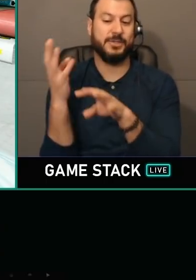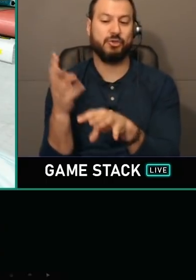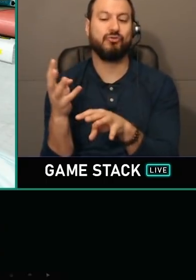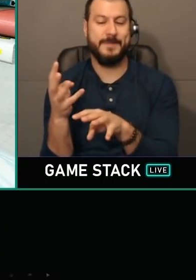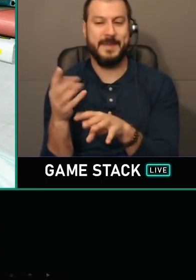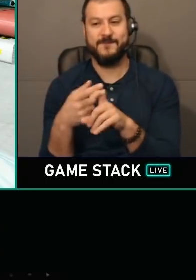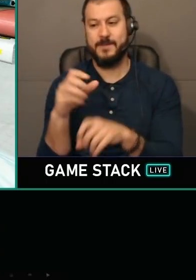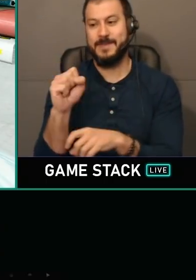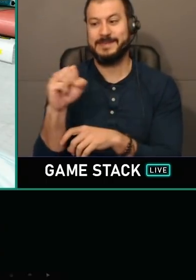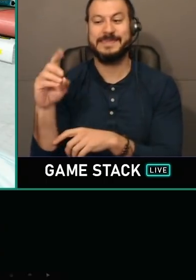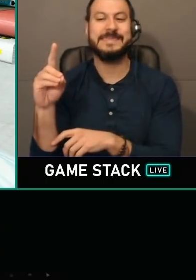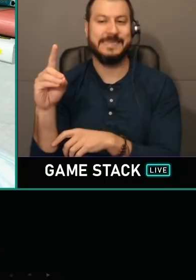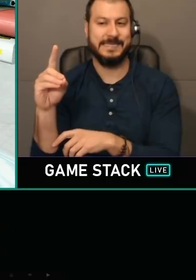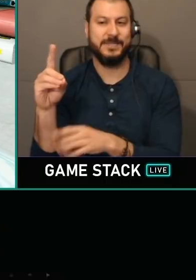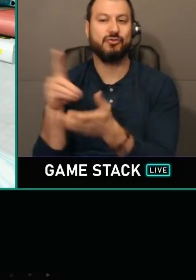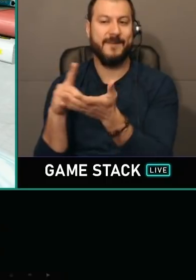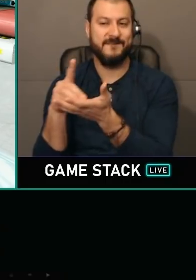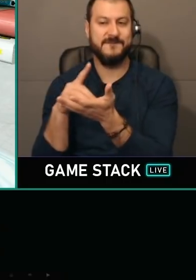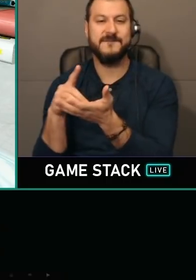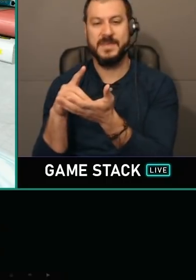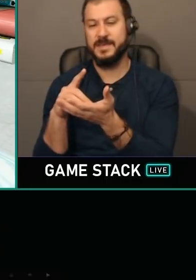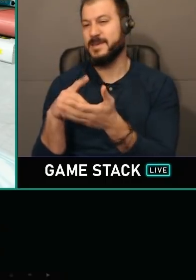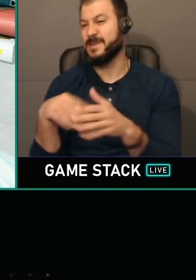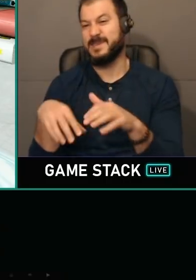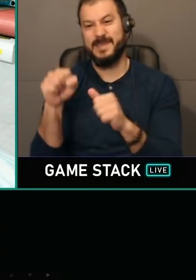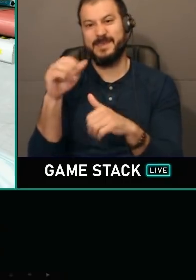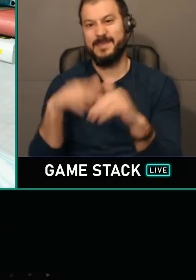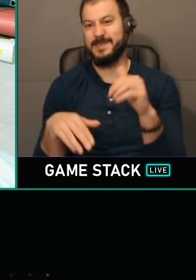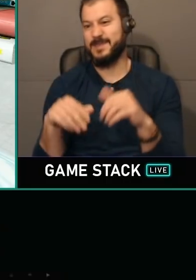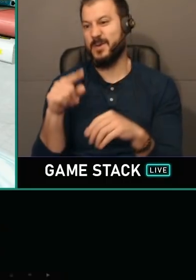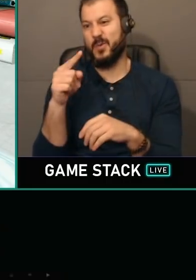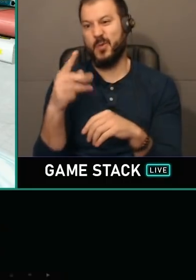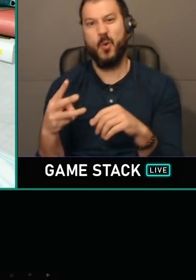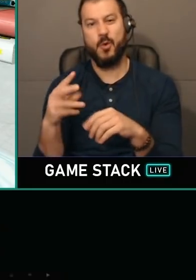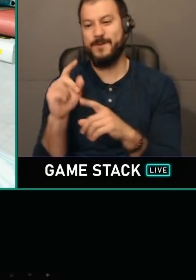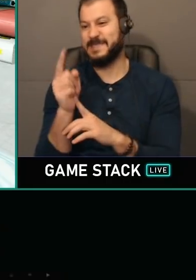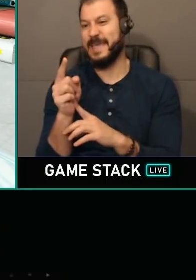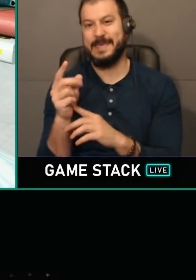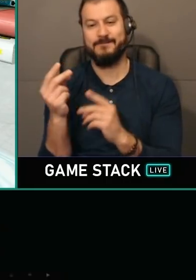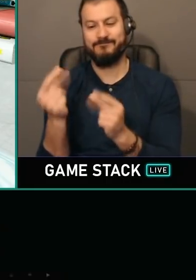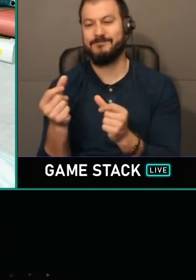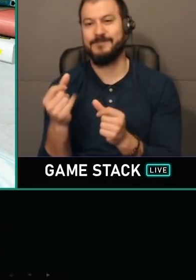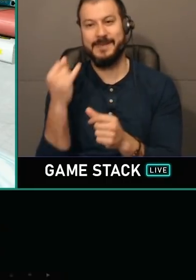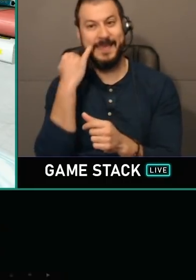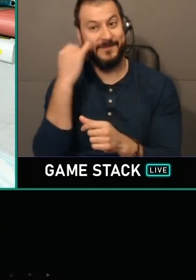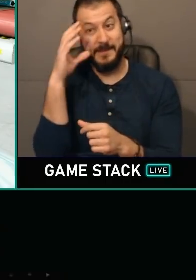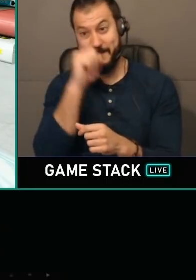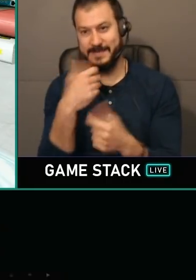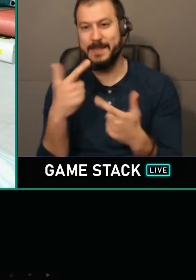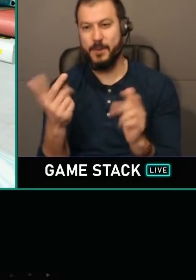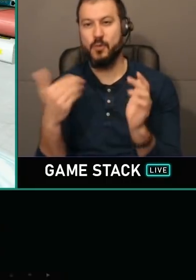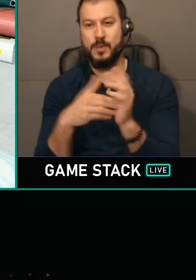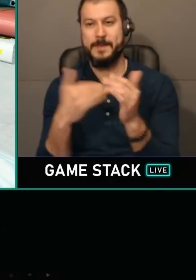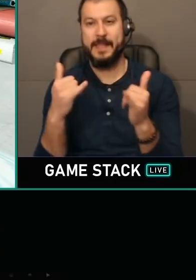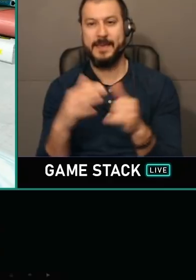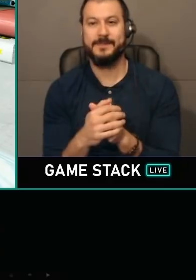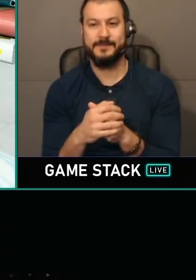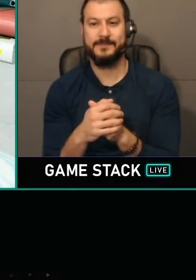solid-state drive. It takes less than a quarter of a second. If you missed it, let me replay it for you.